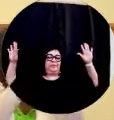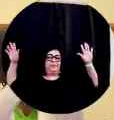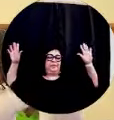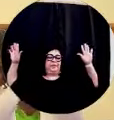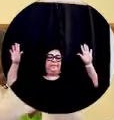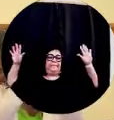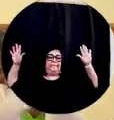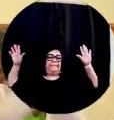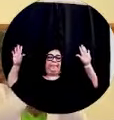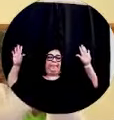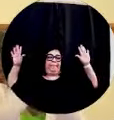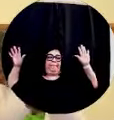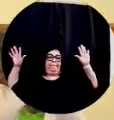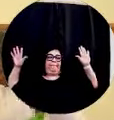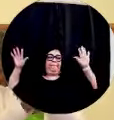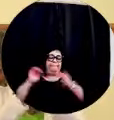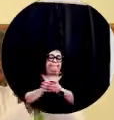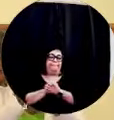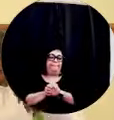Amen.